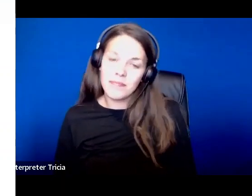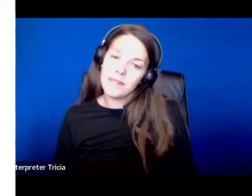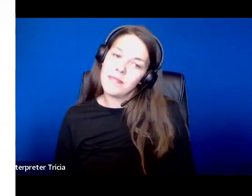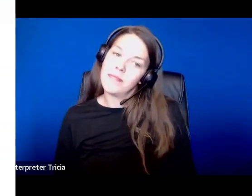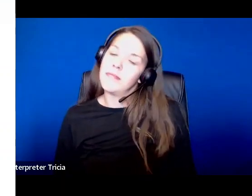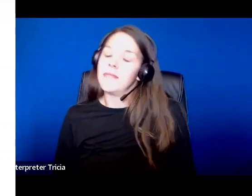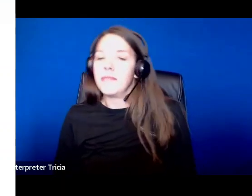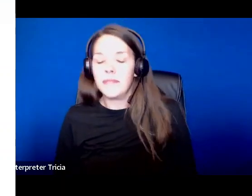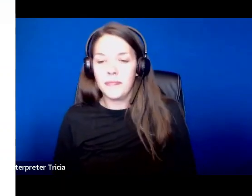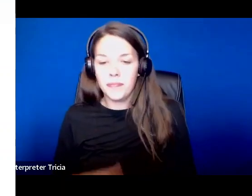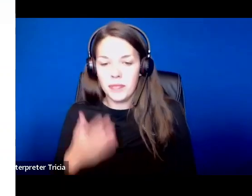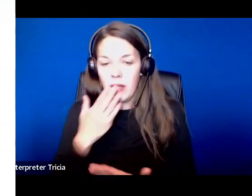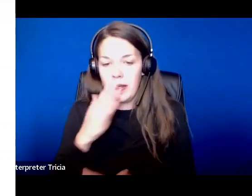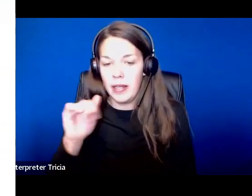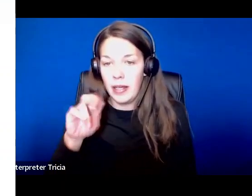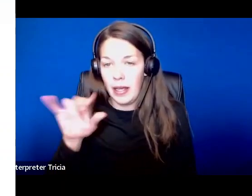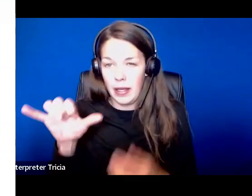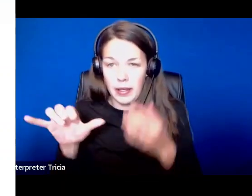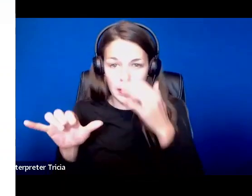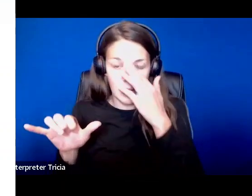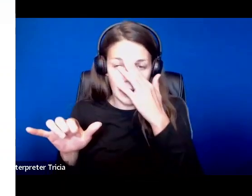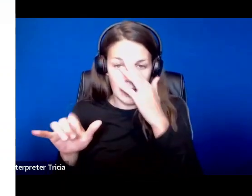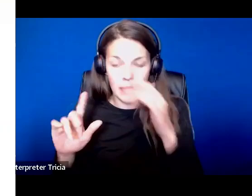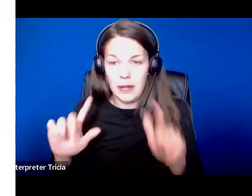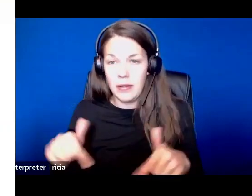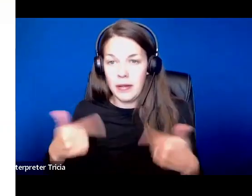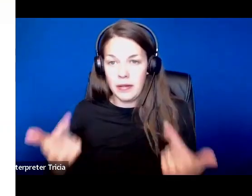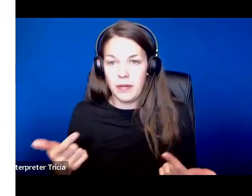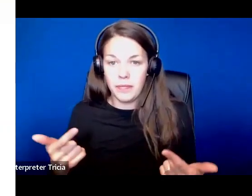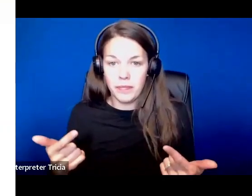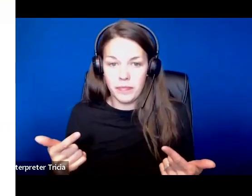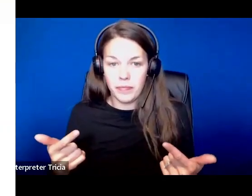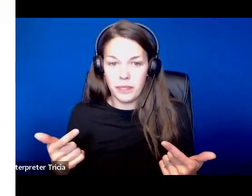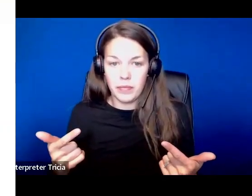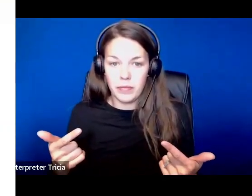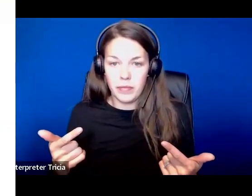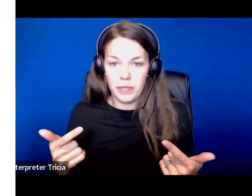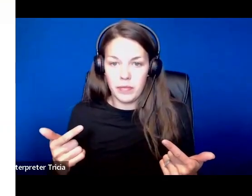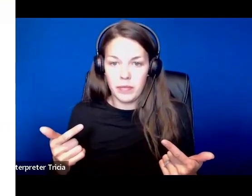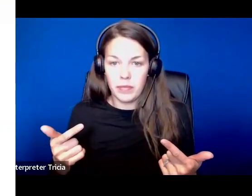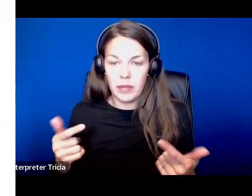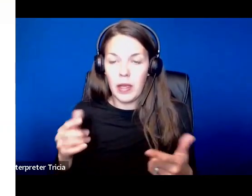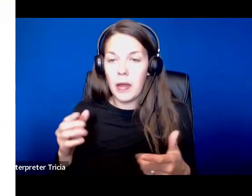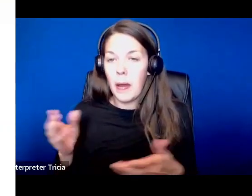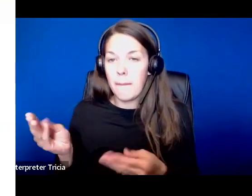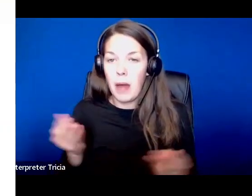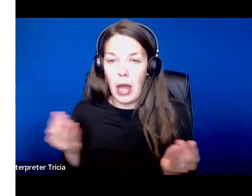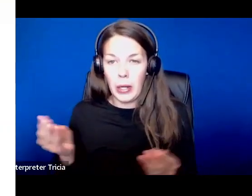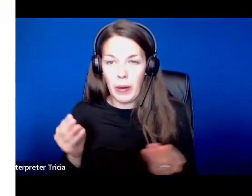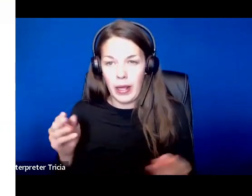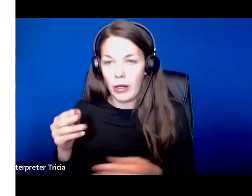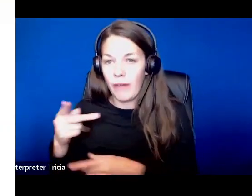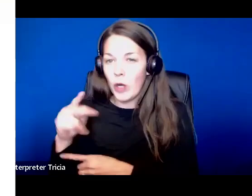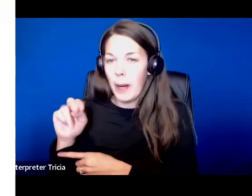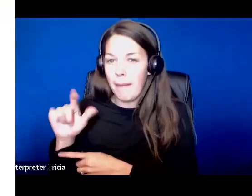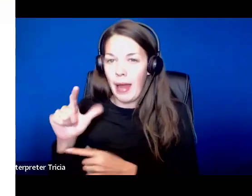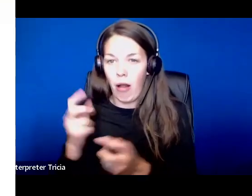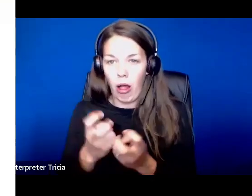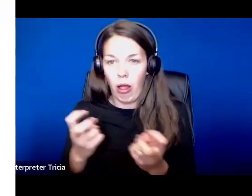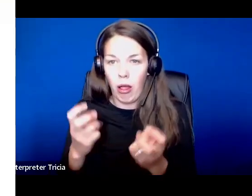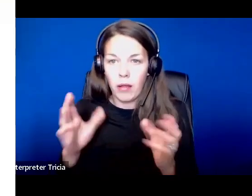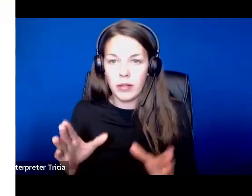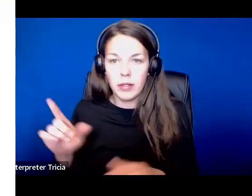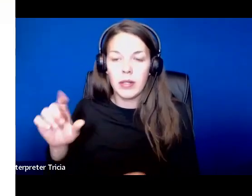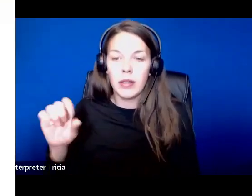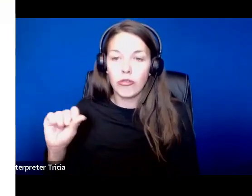All right. Thank you, Anthony. And I'm going to hand things over to our moderator for the panel. And that is